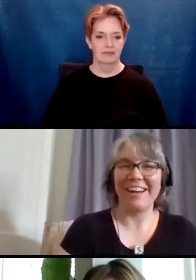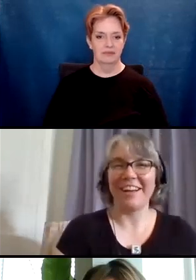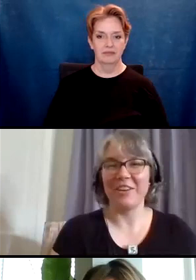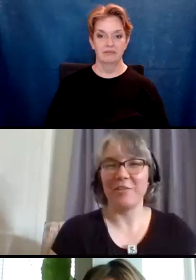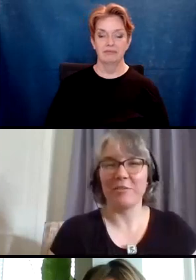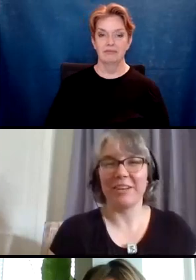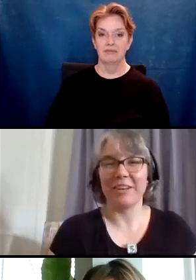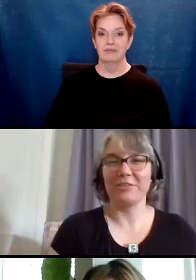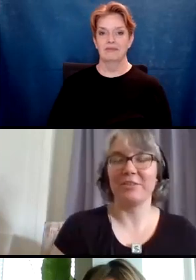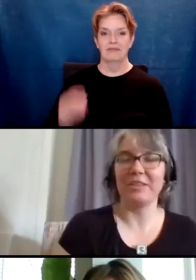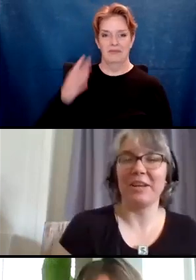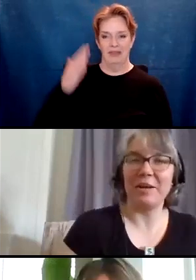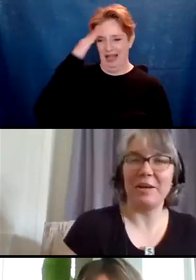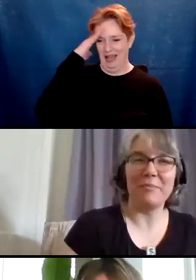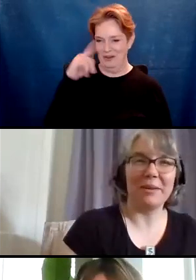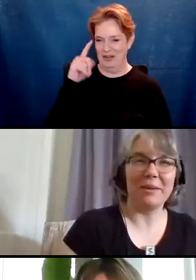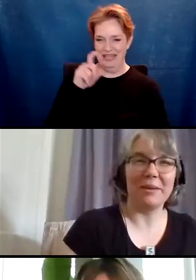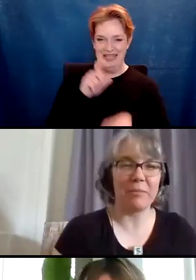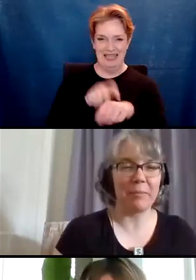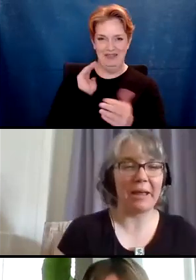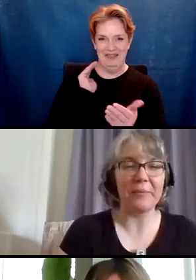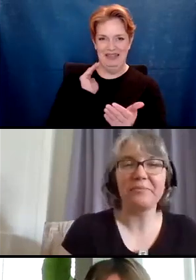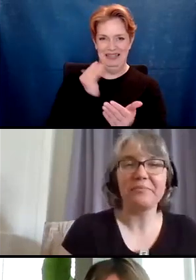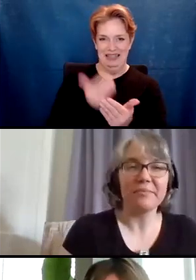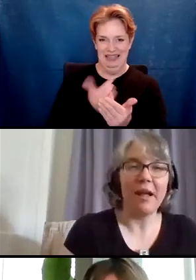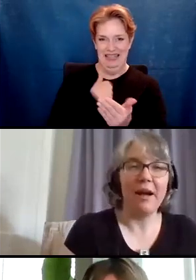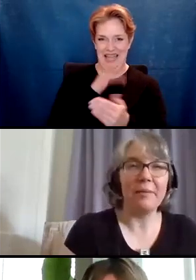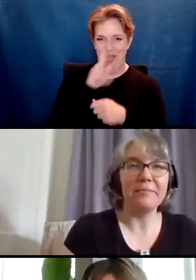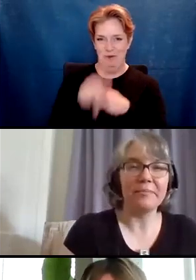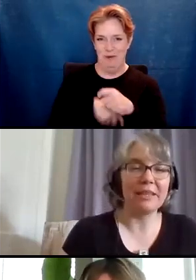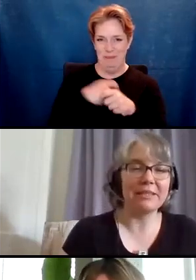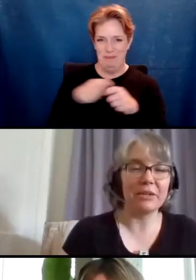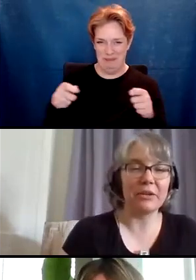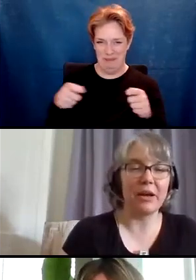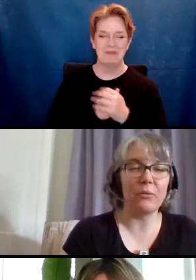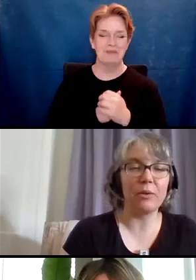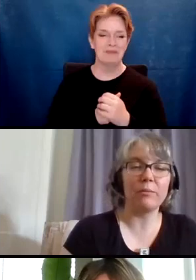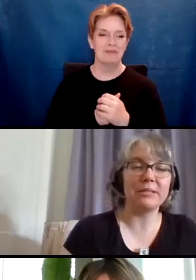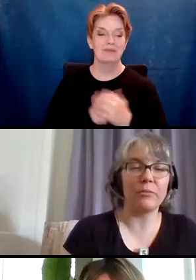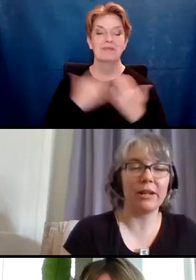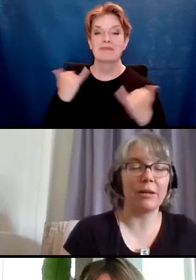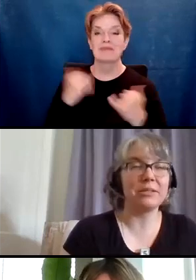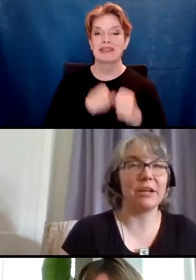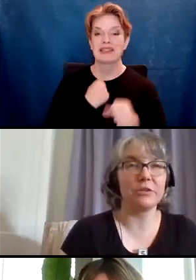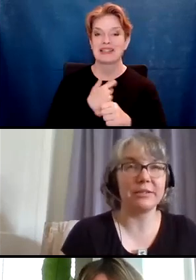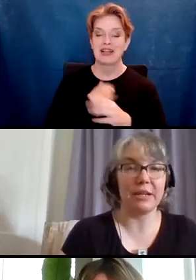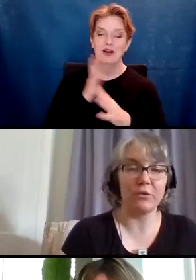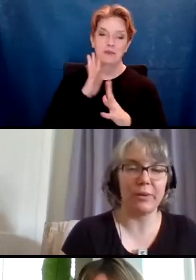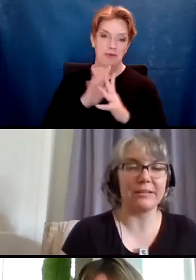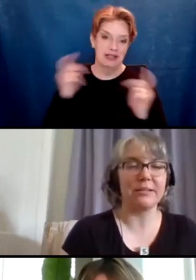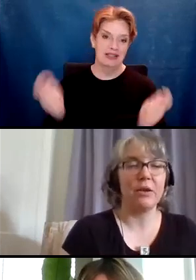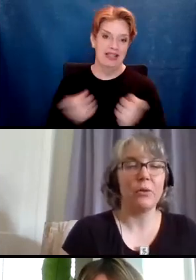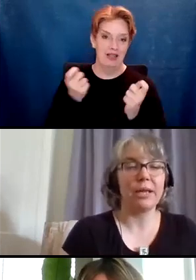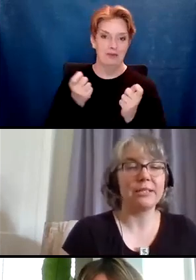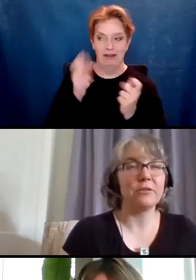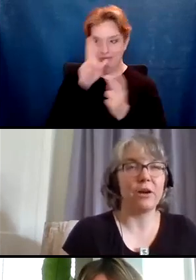Okay, I know we're running short of time, but I'll just wrap up now. This year, we will be celebrating Clementine Hunter in several